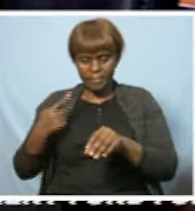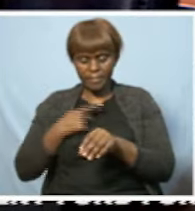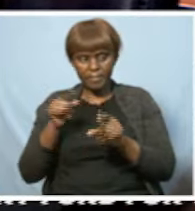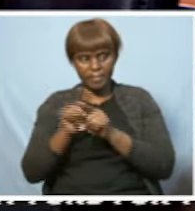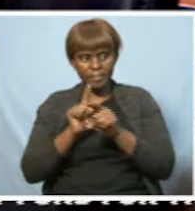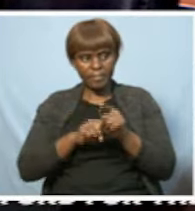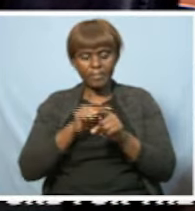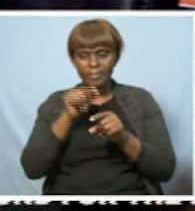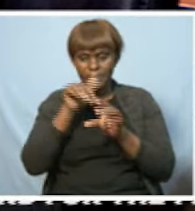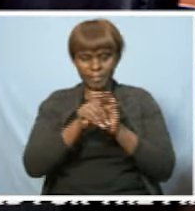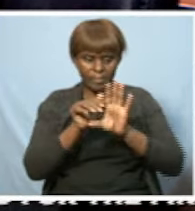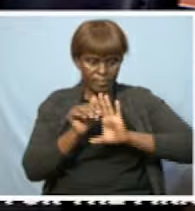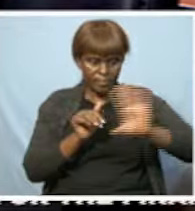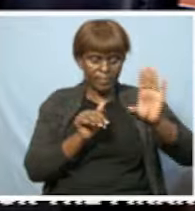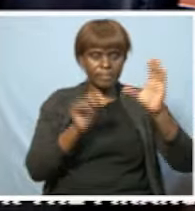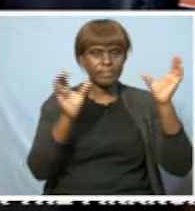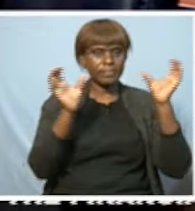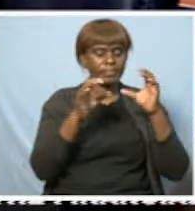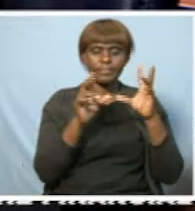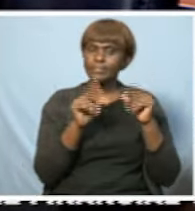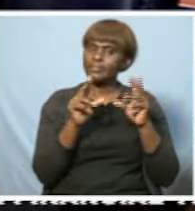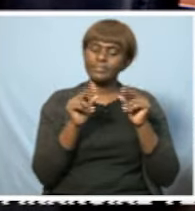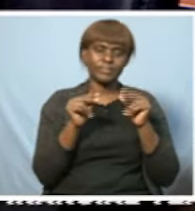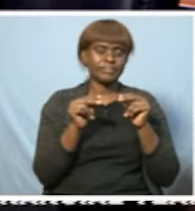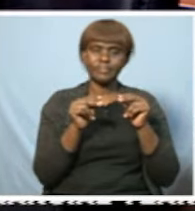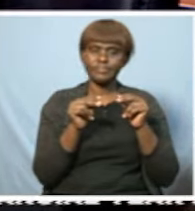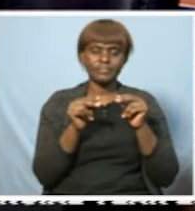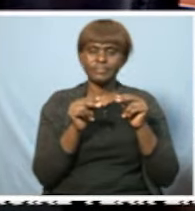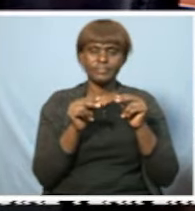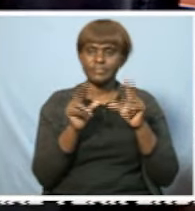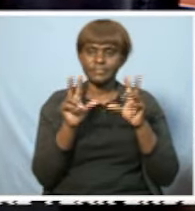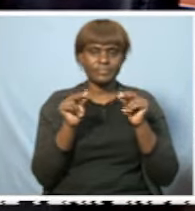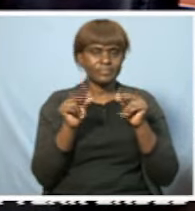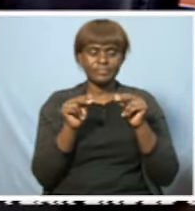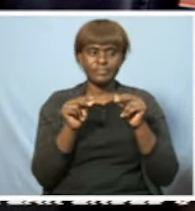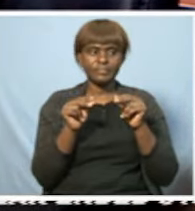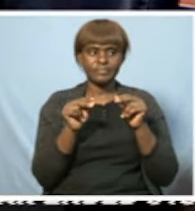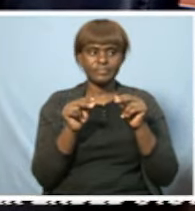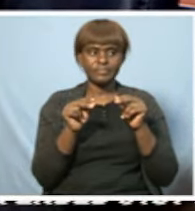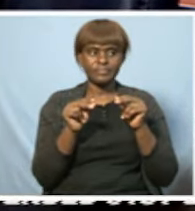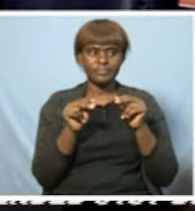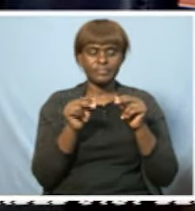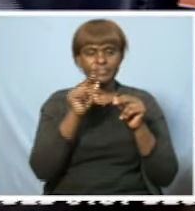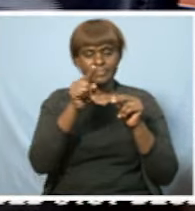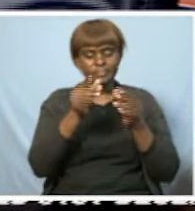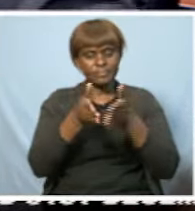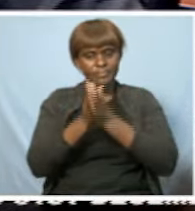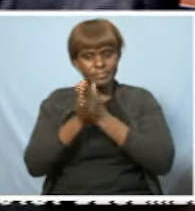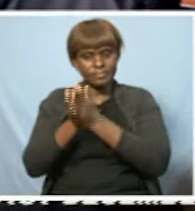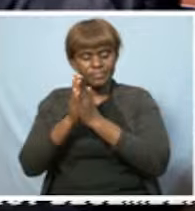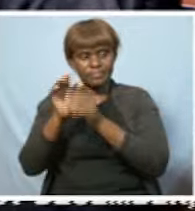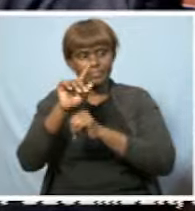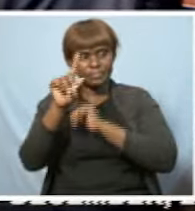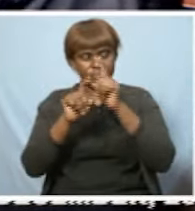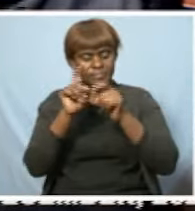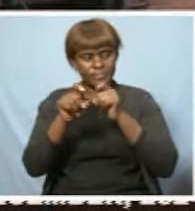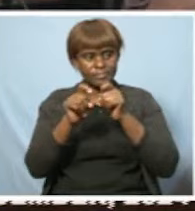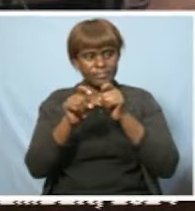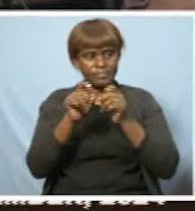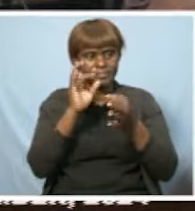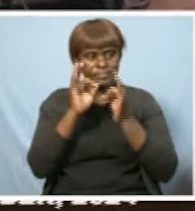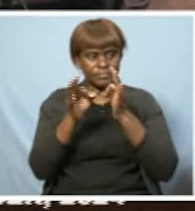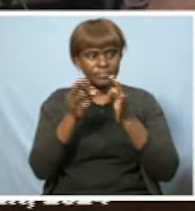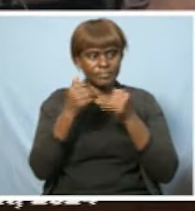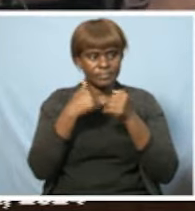part of the witness, no, Chair. You ask questions. If there's